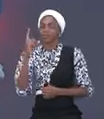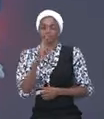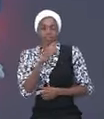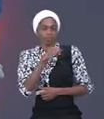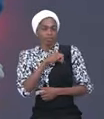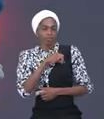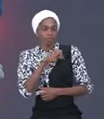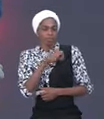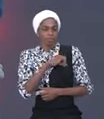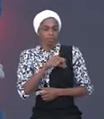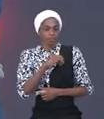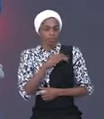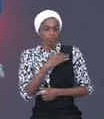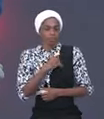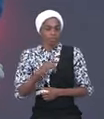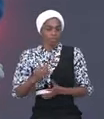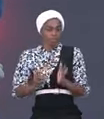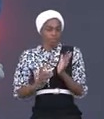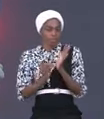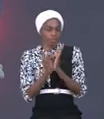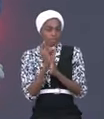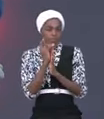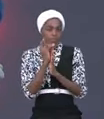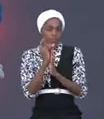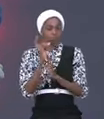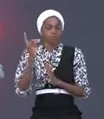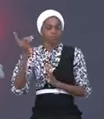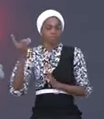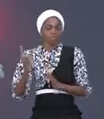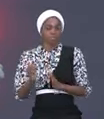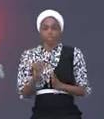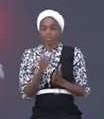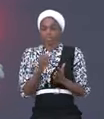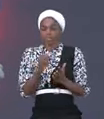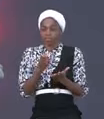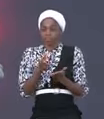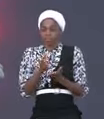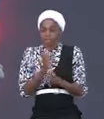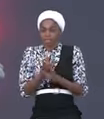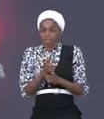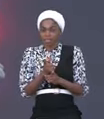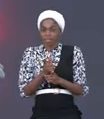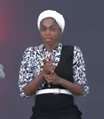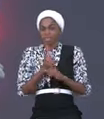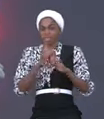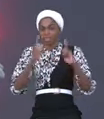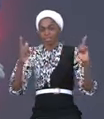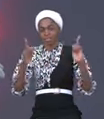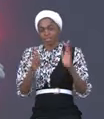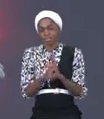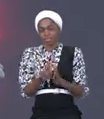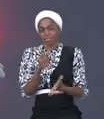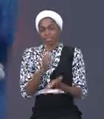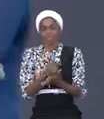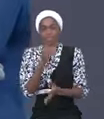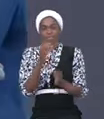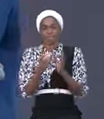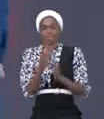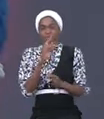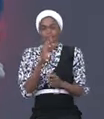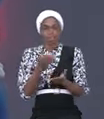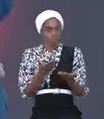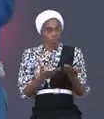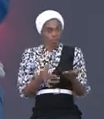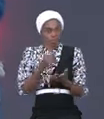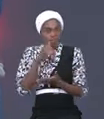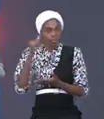beneficiaries cultivating delightful excellence. Amen. If you are here yesterday, can you